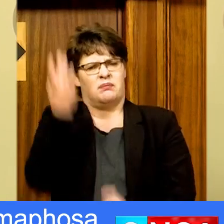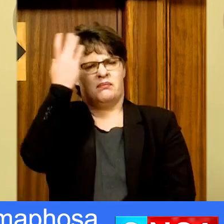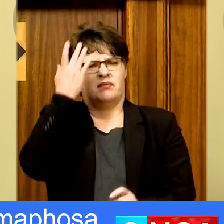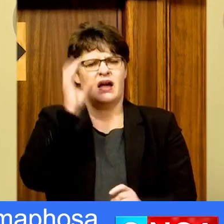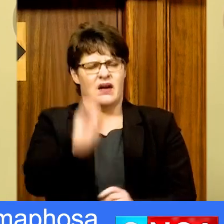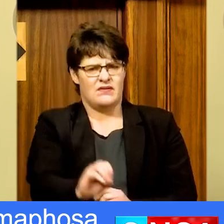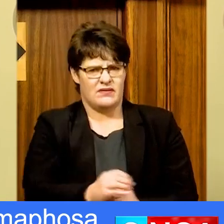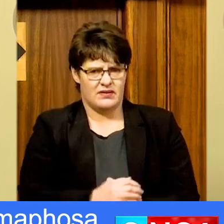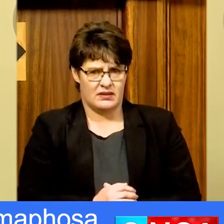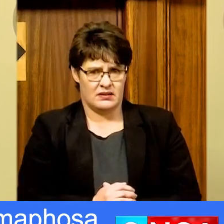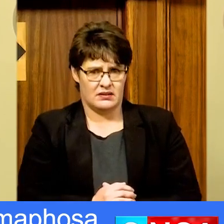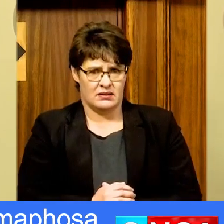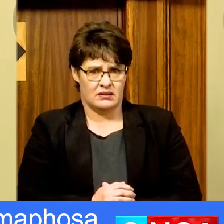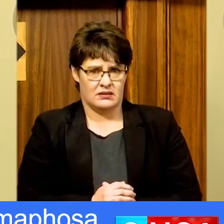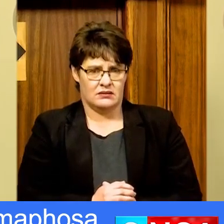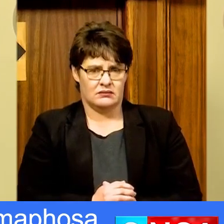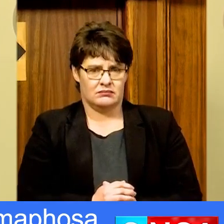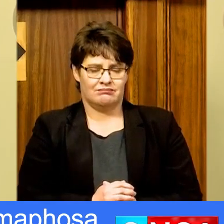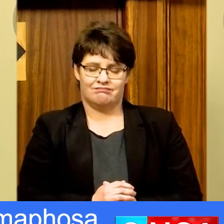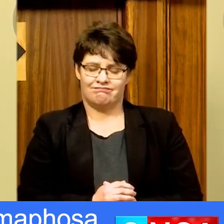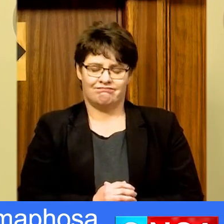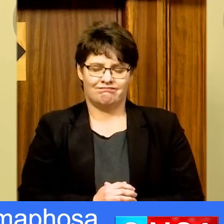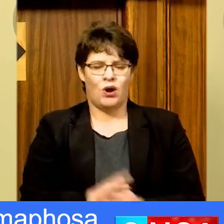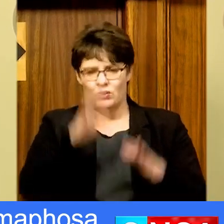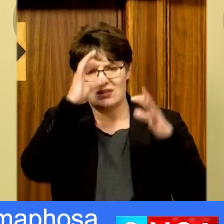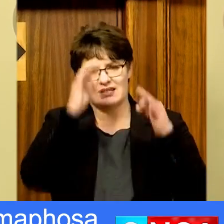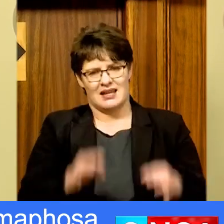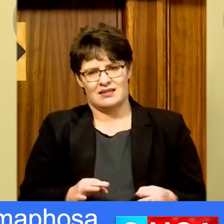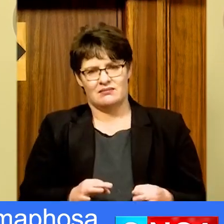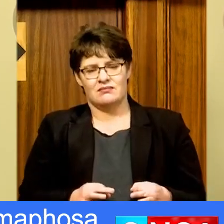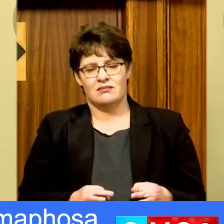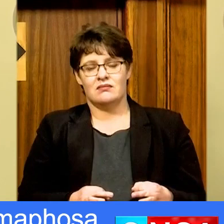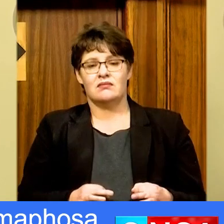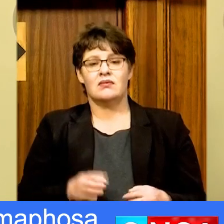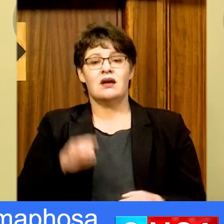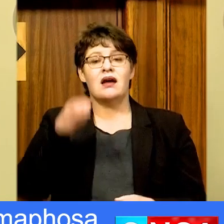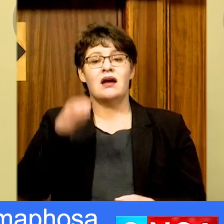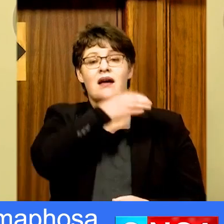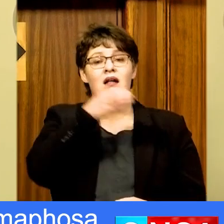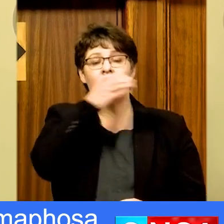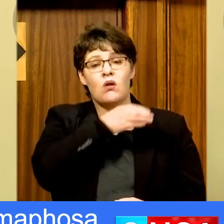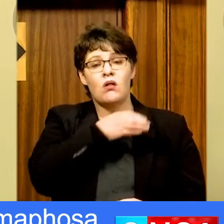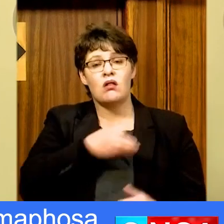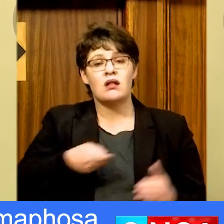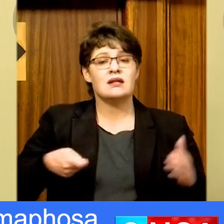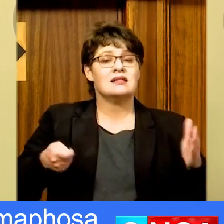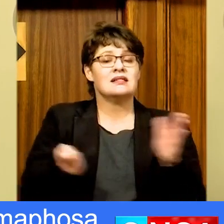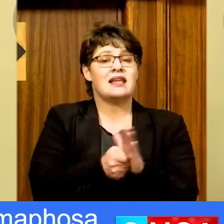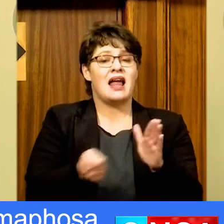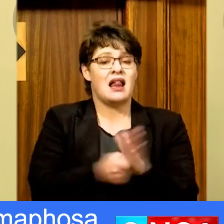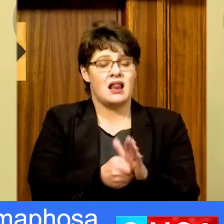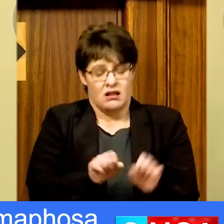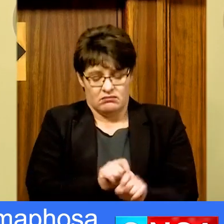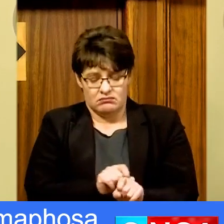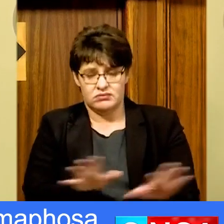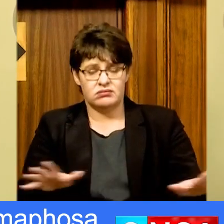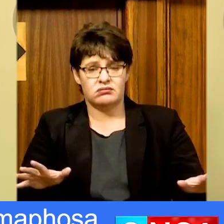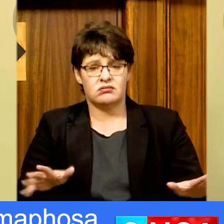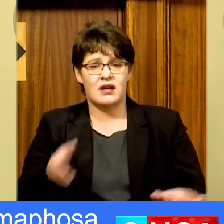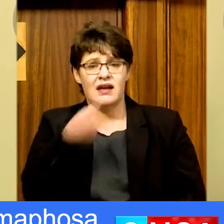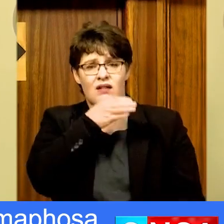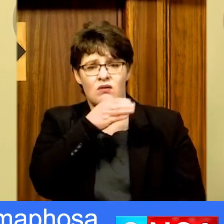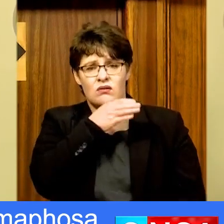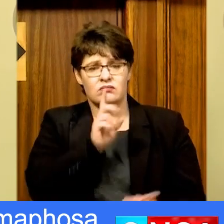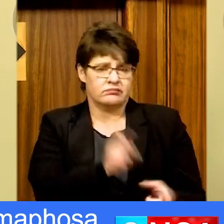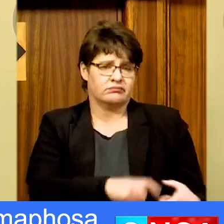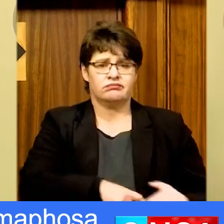injuries. We've now decided that the sale, the dispensing, and the distribution of alcohol will